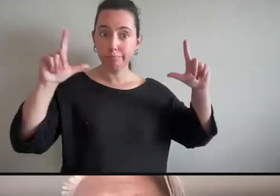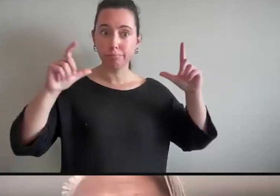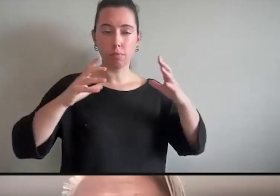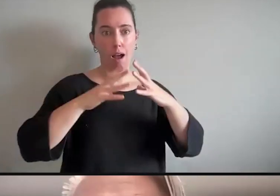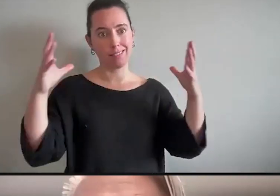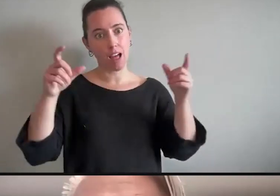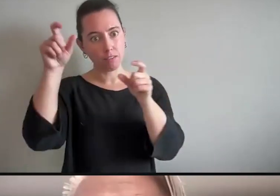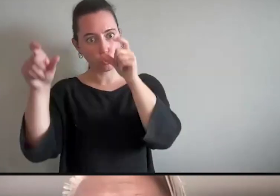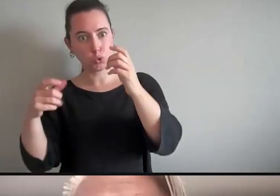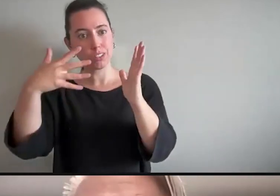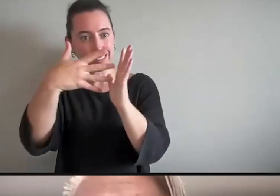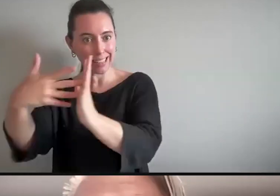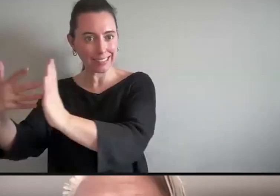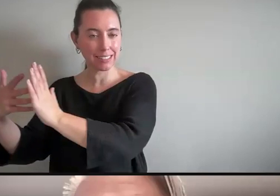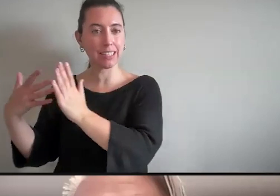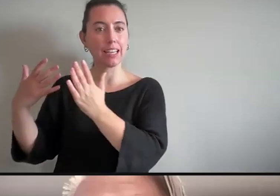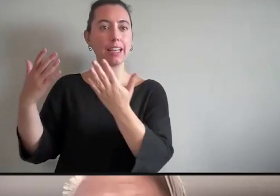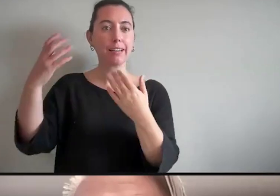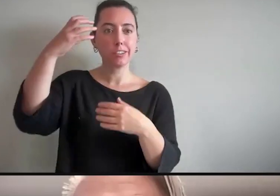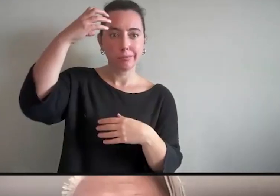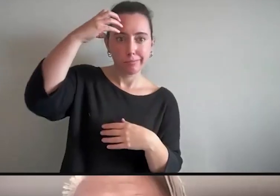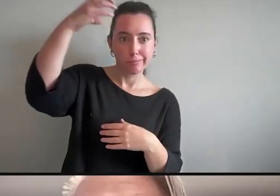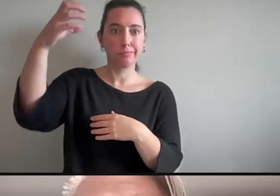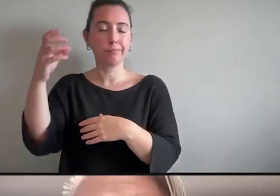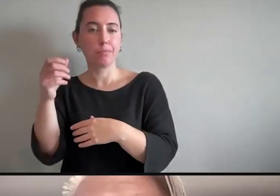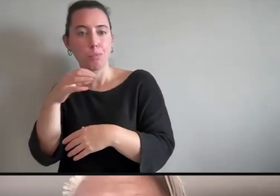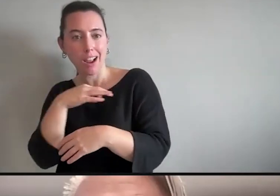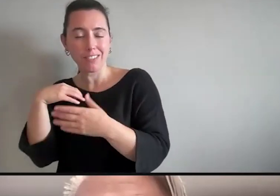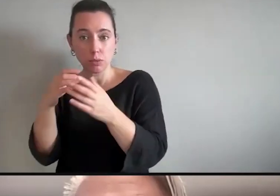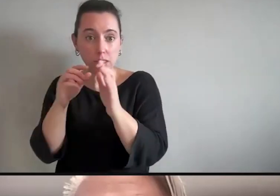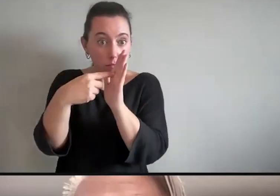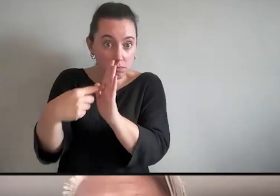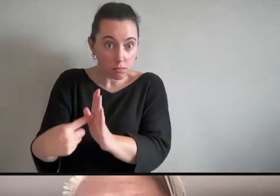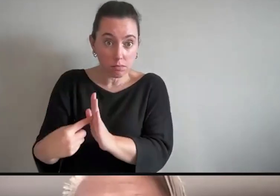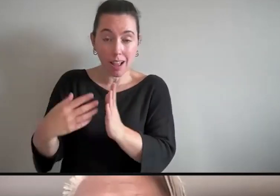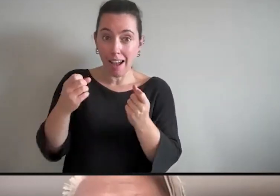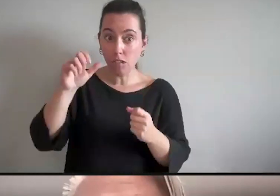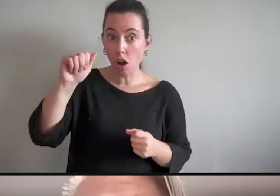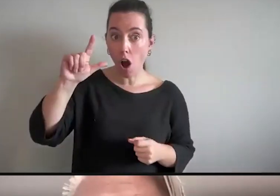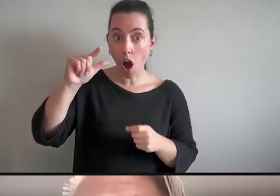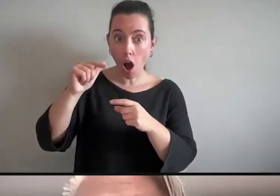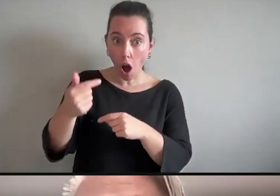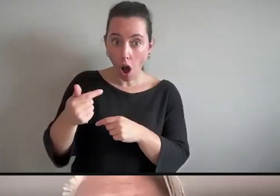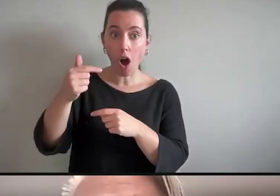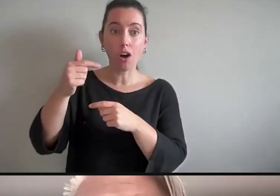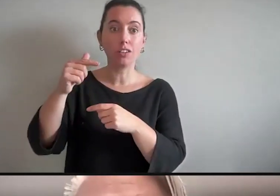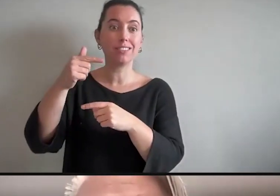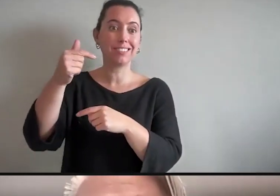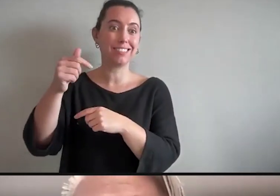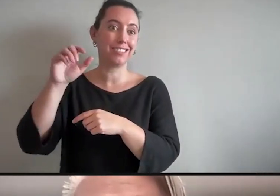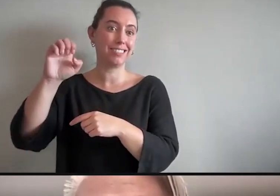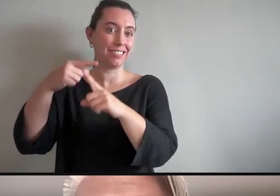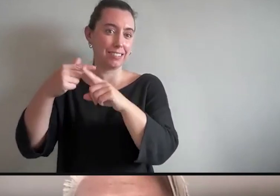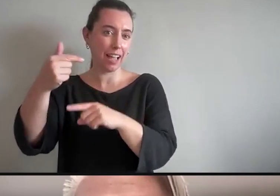testing with public sector body web authors. And when we showed them the alternative text, and that was in small languages like Swedish, so they were really